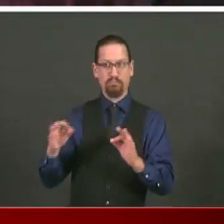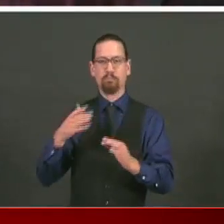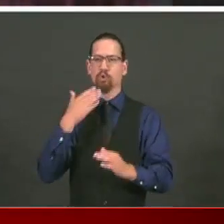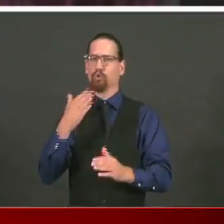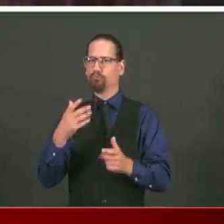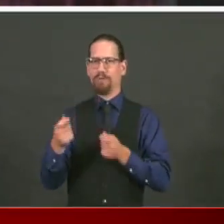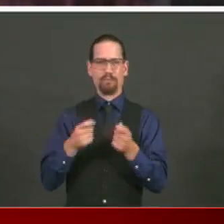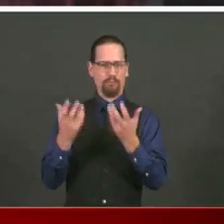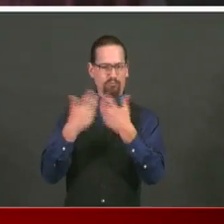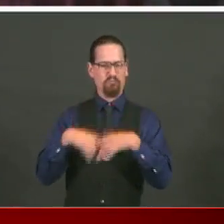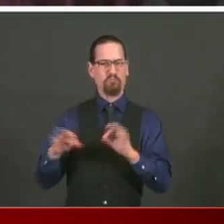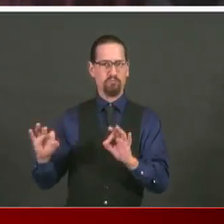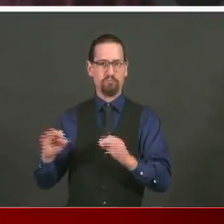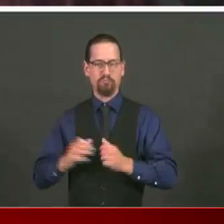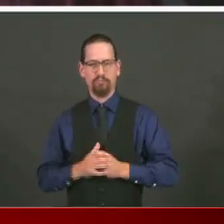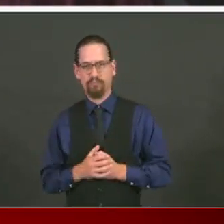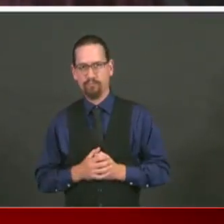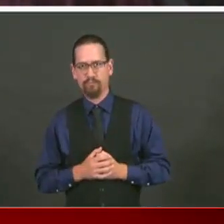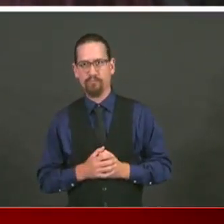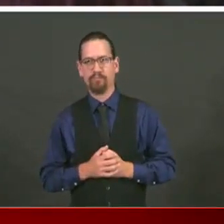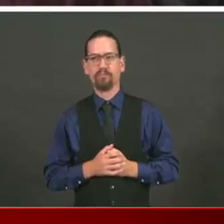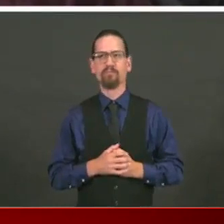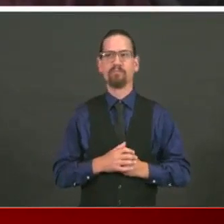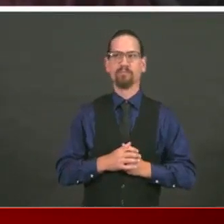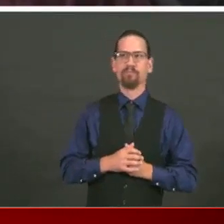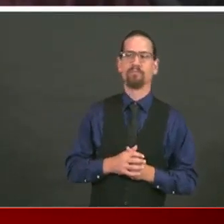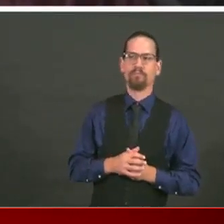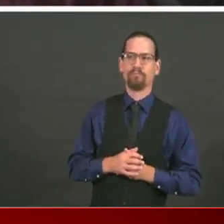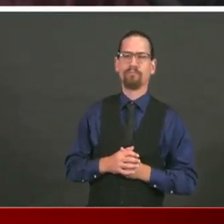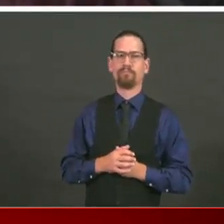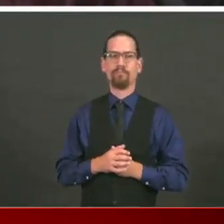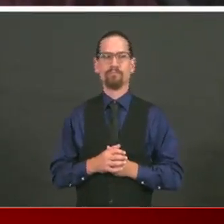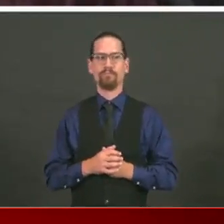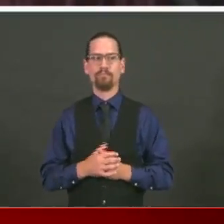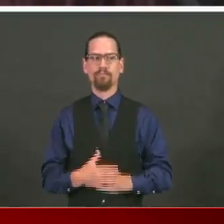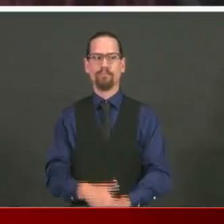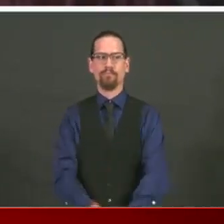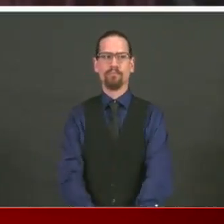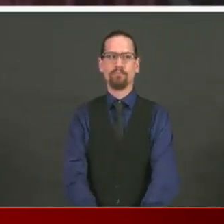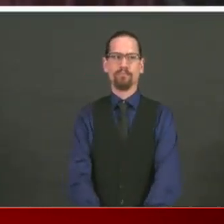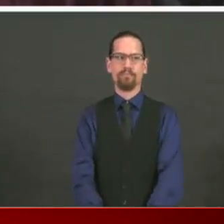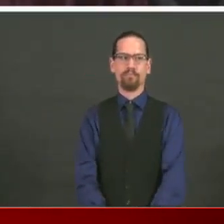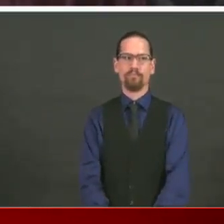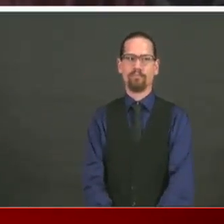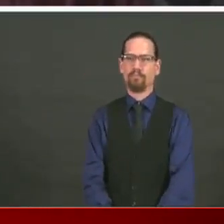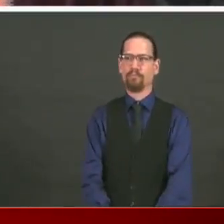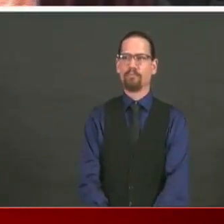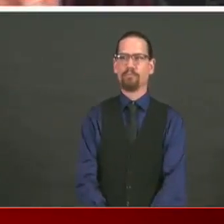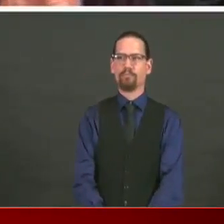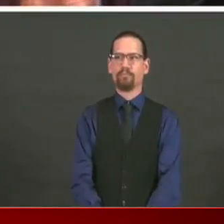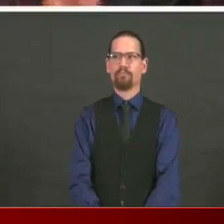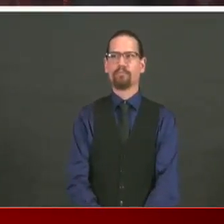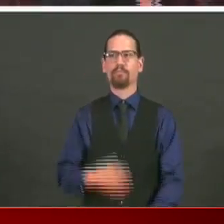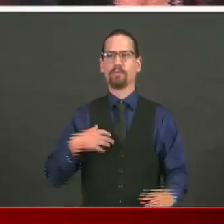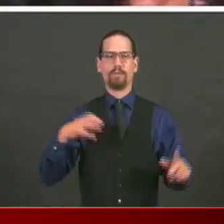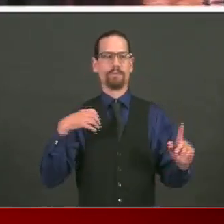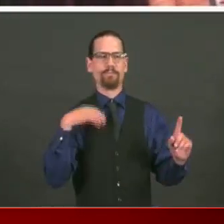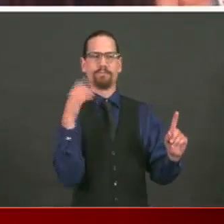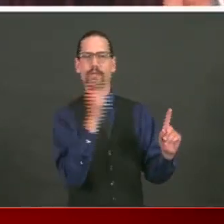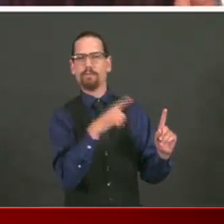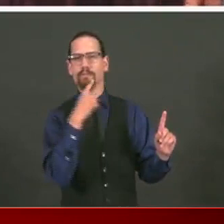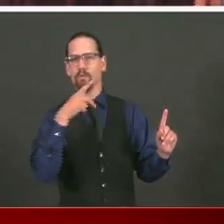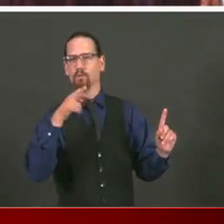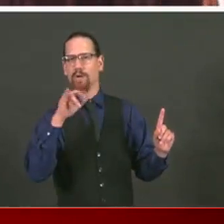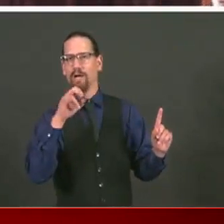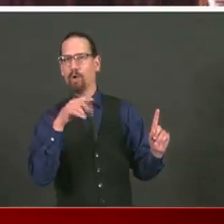Me? Okay, thank you. Secretary Pryor, Pat Ford. Some real specifics on this process